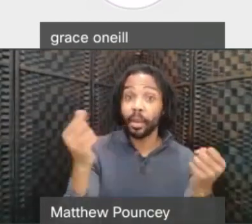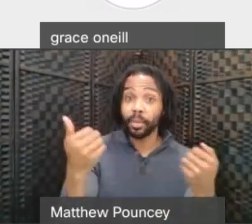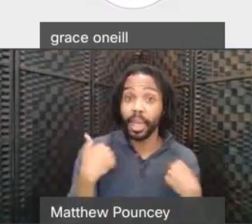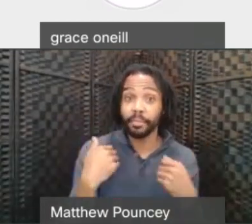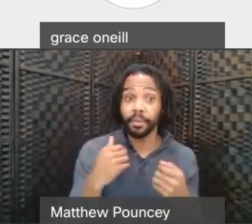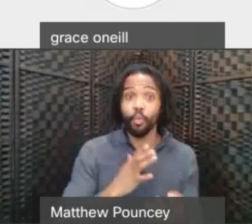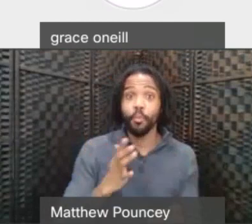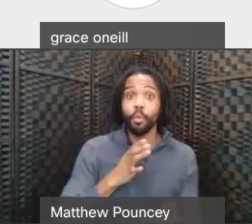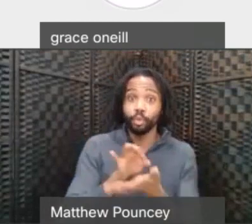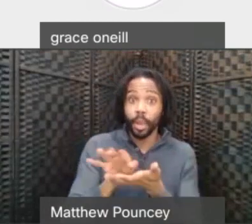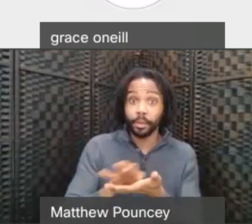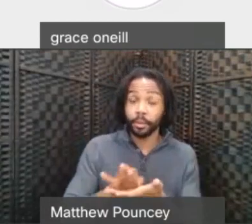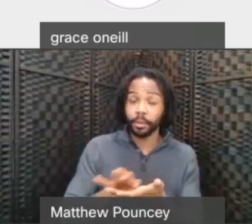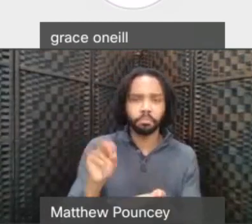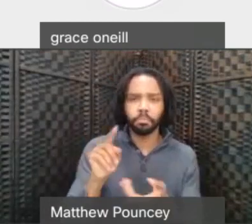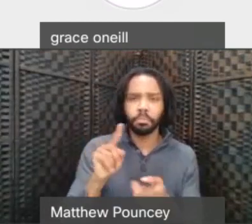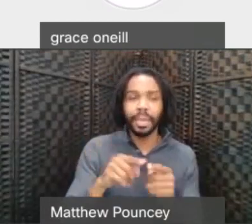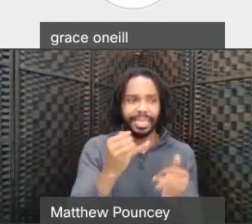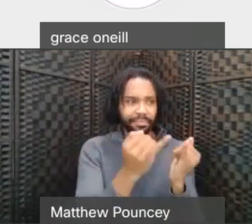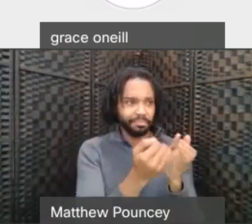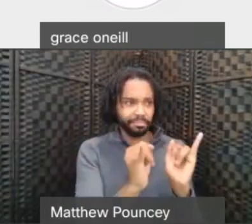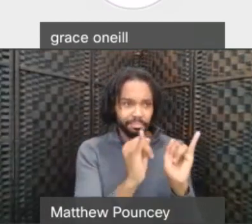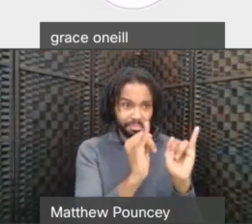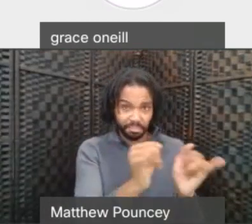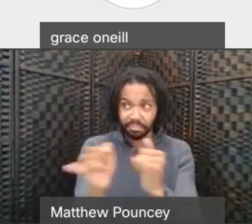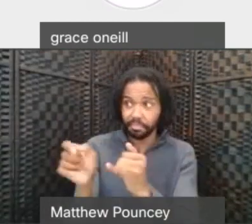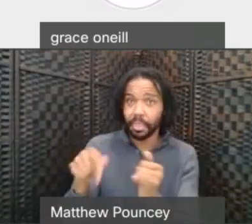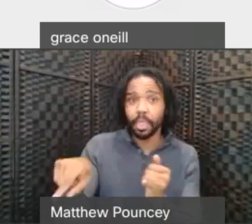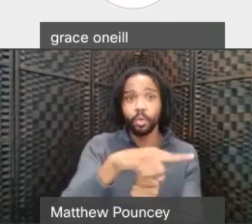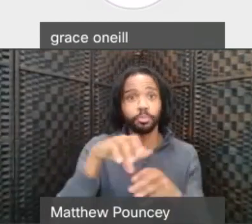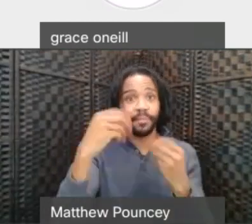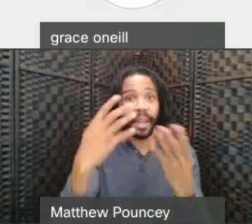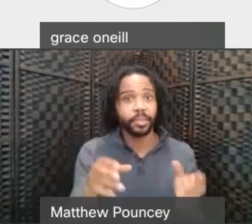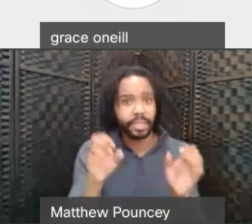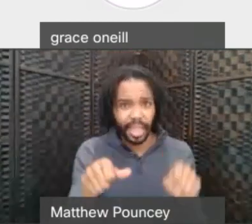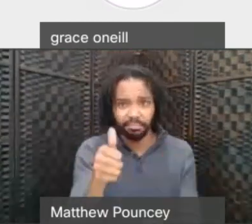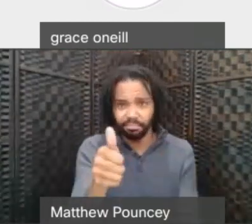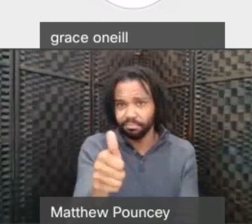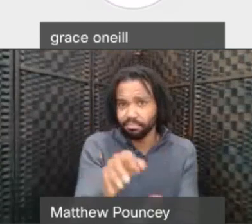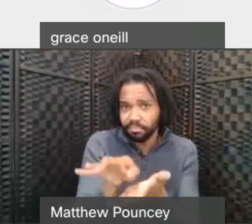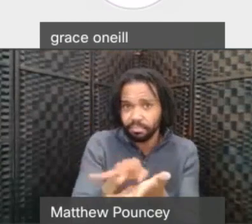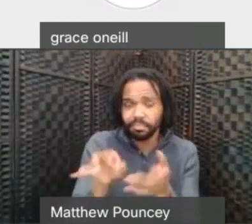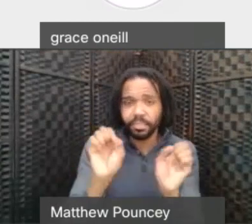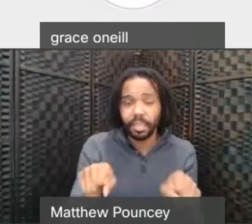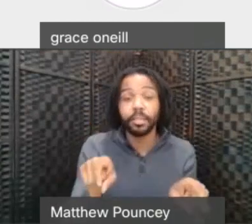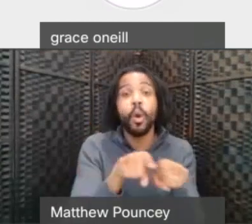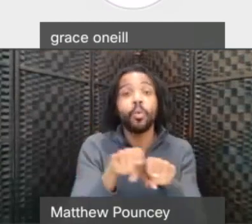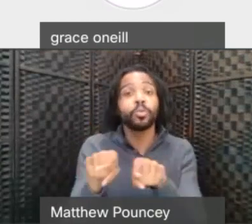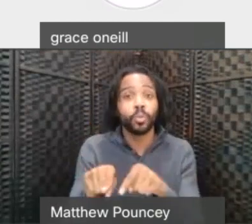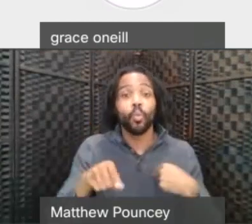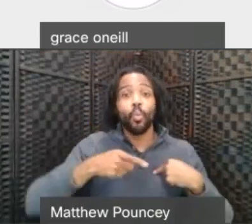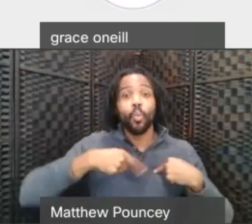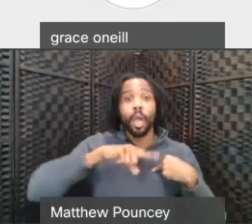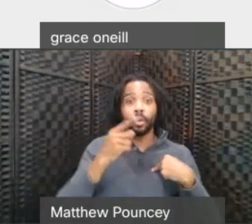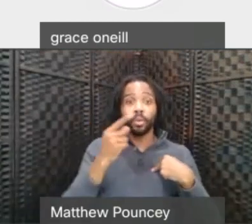but individual providers can certainly do so. We are also updating our screening in a